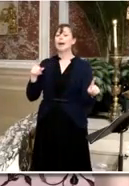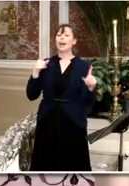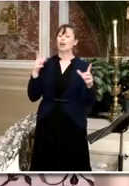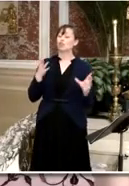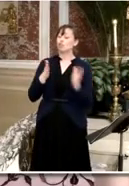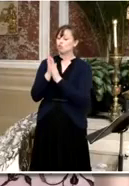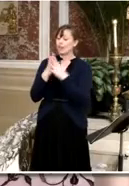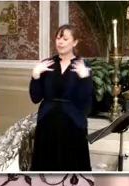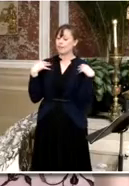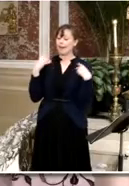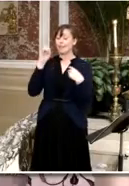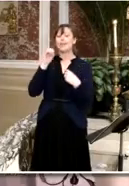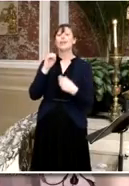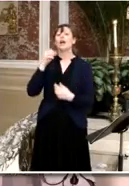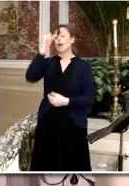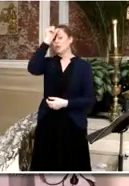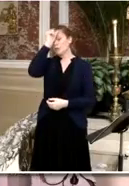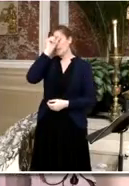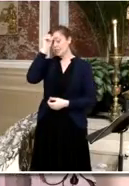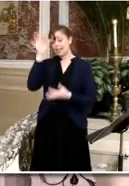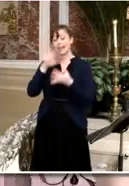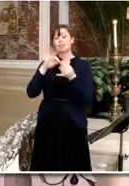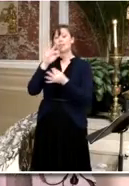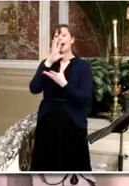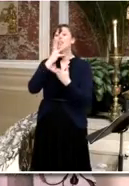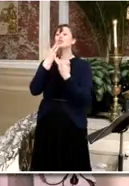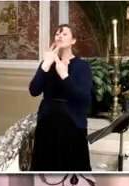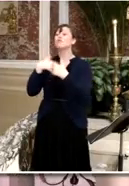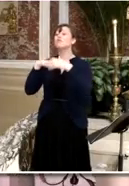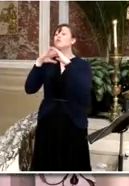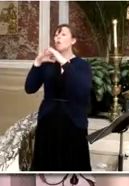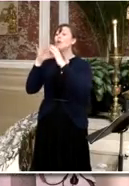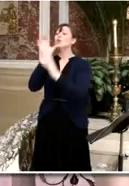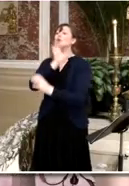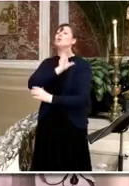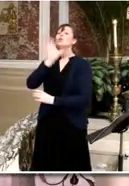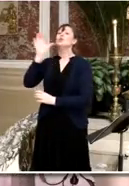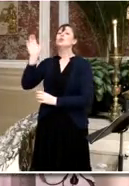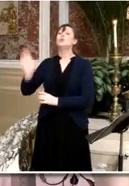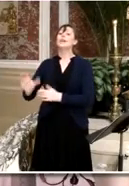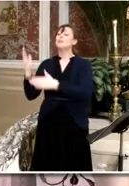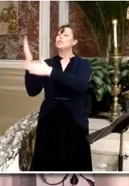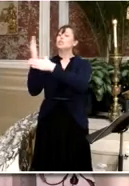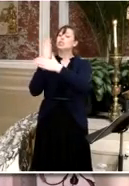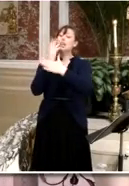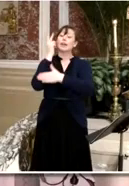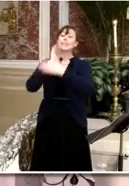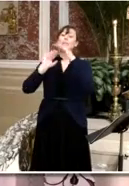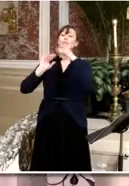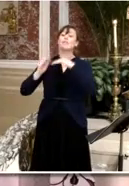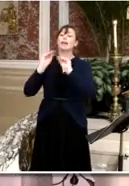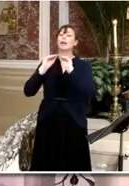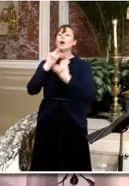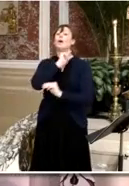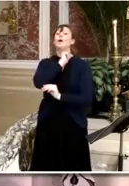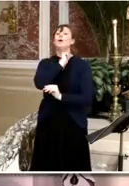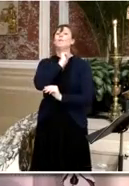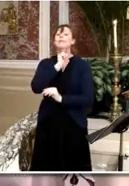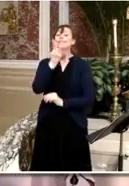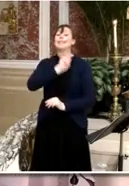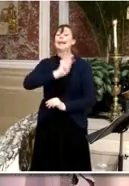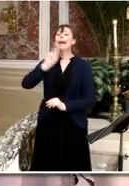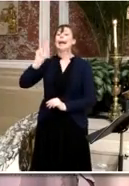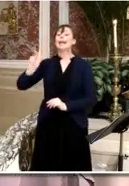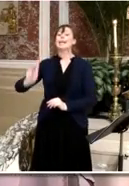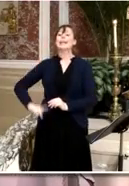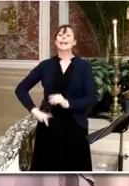Spirit and conformed to your Christ, they share in his prophetic, priestly, and kingly